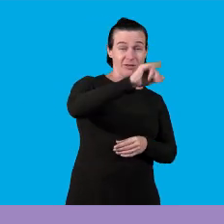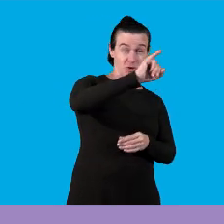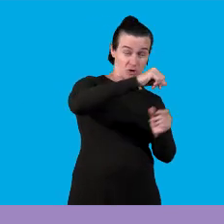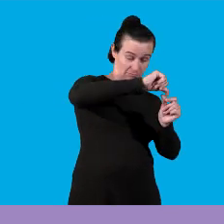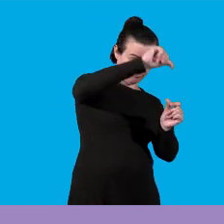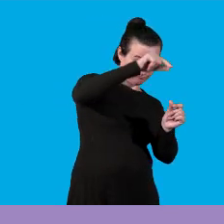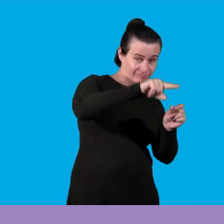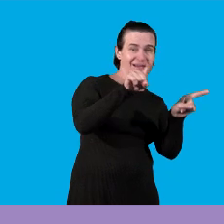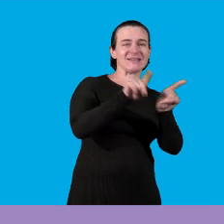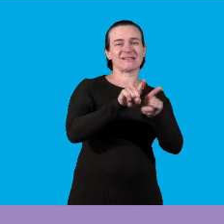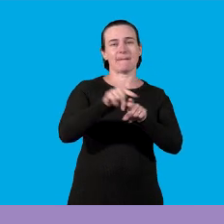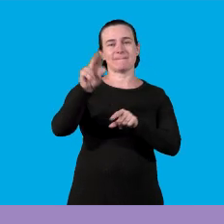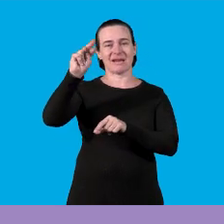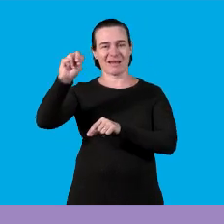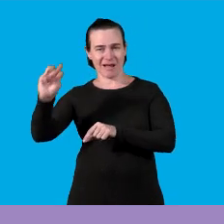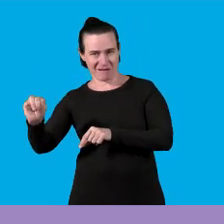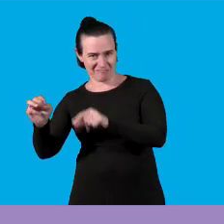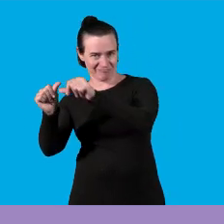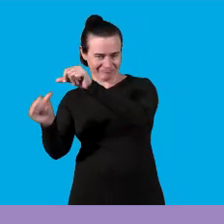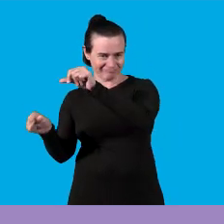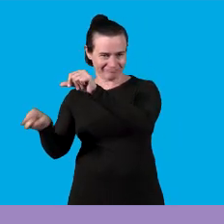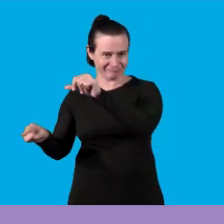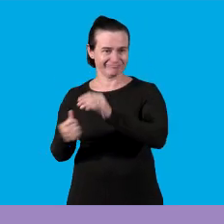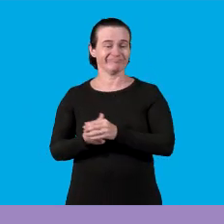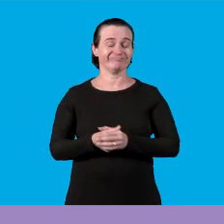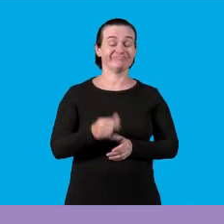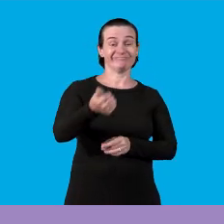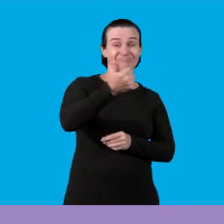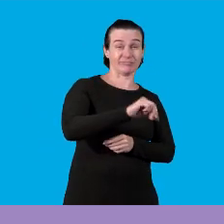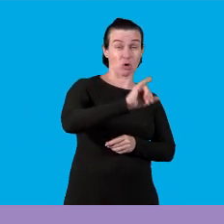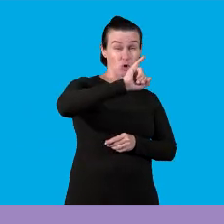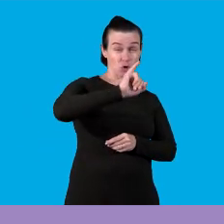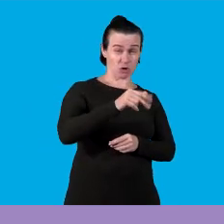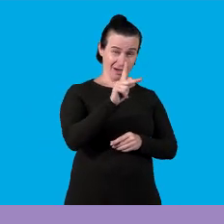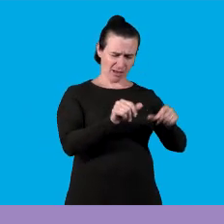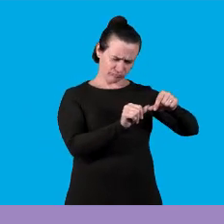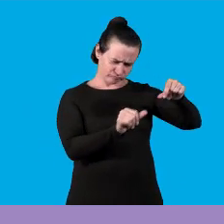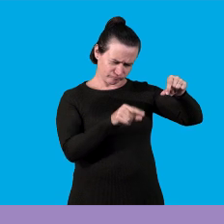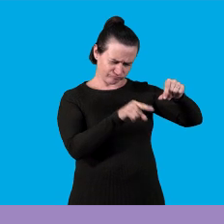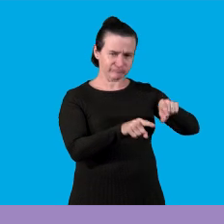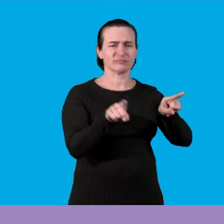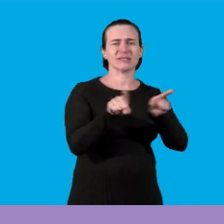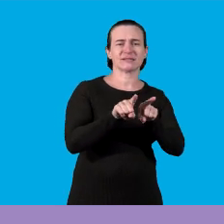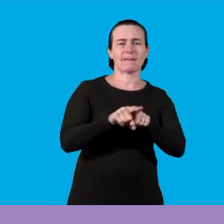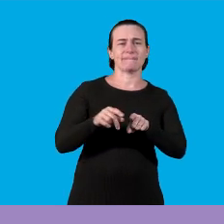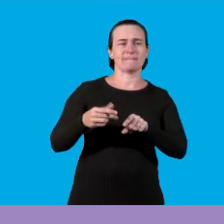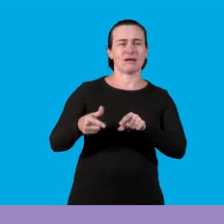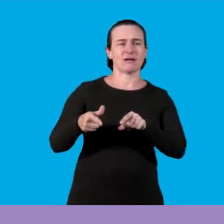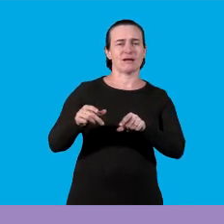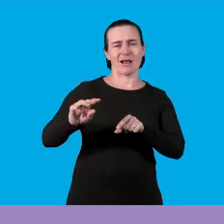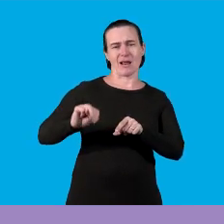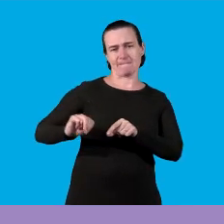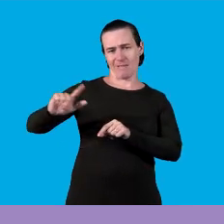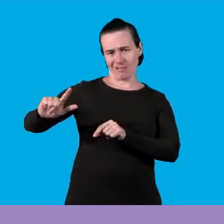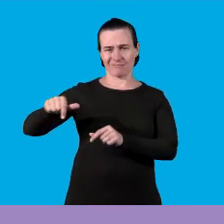MN, and then I have JK equals to ML, and then